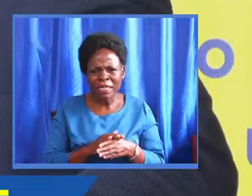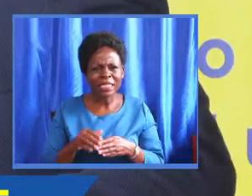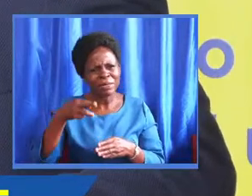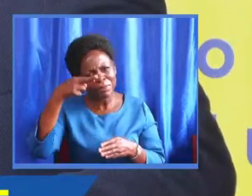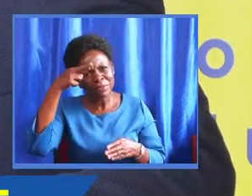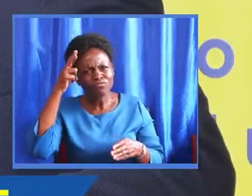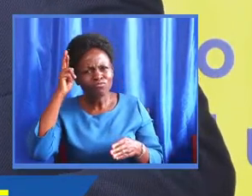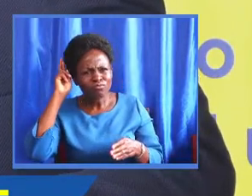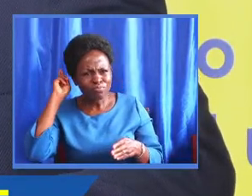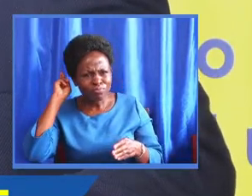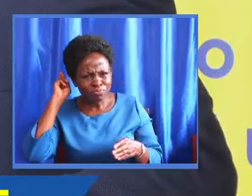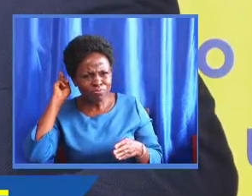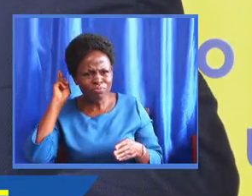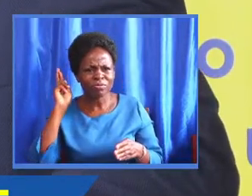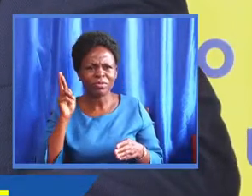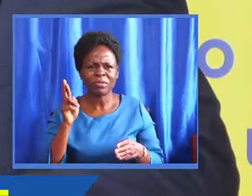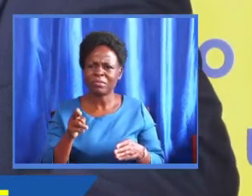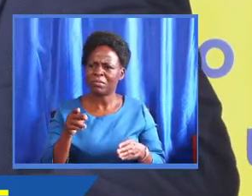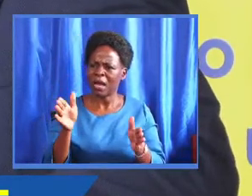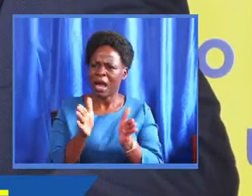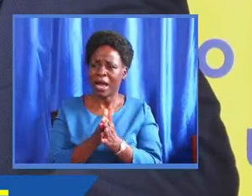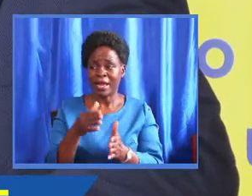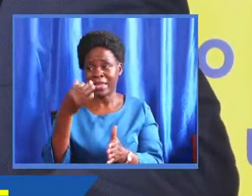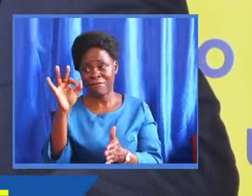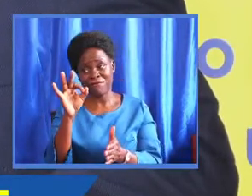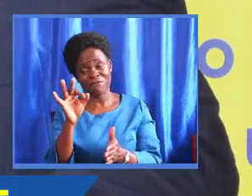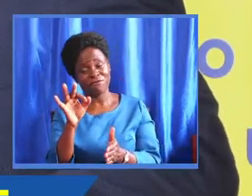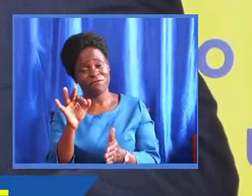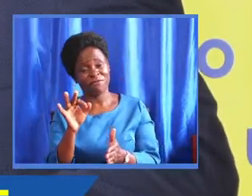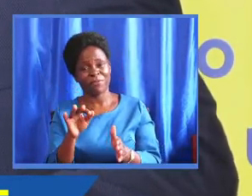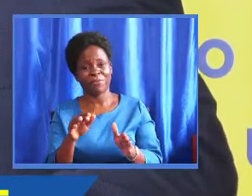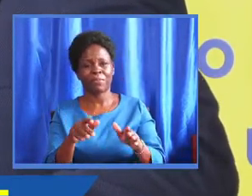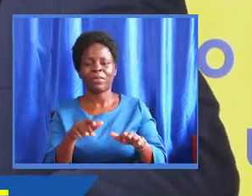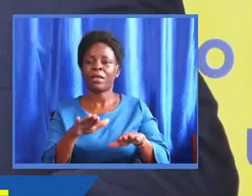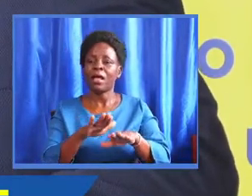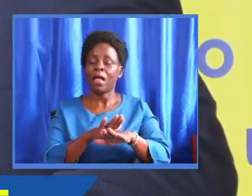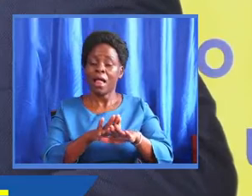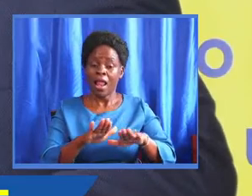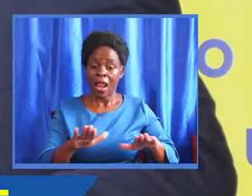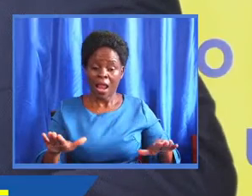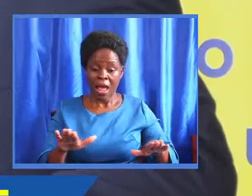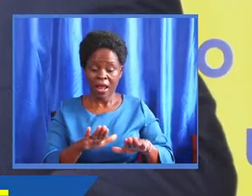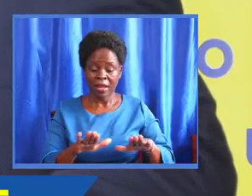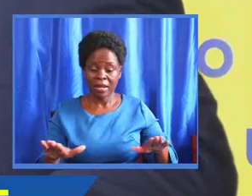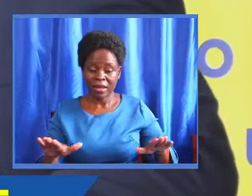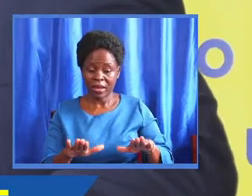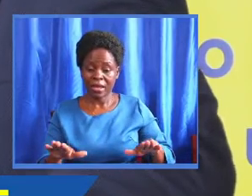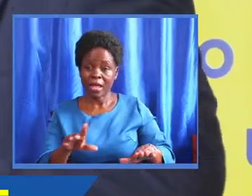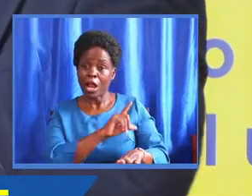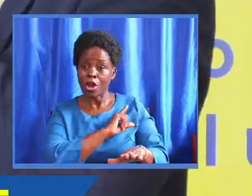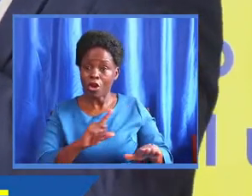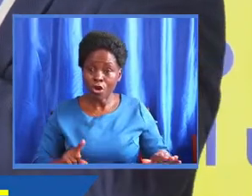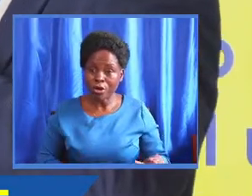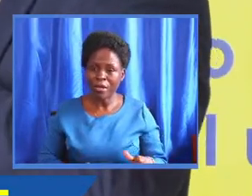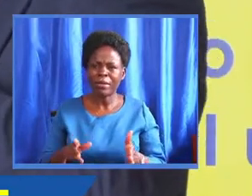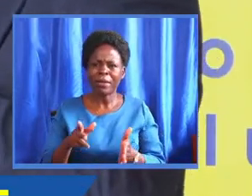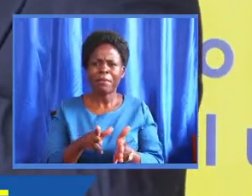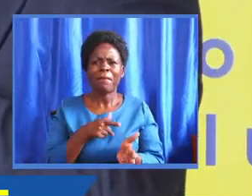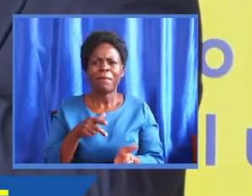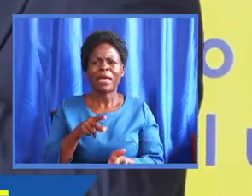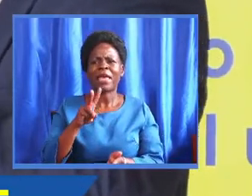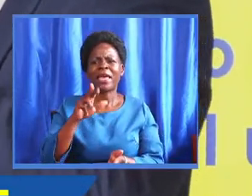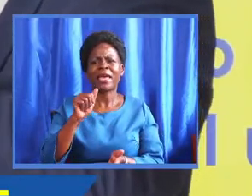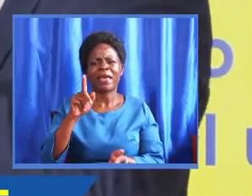That question is there as well. And if a landlord takes VAT from me and I am VAT